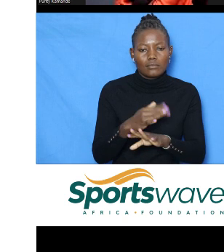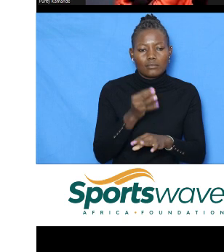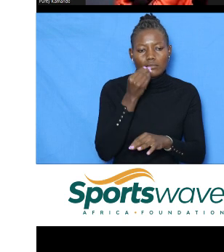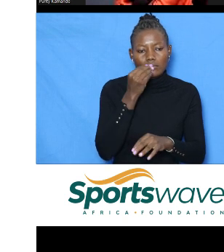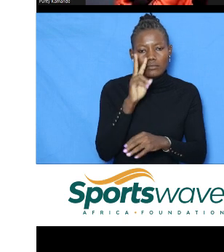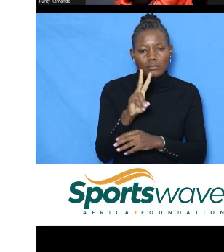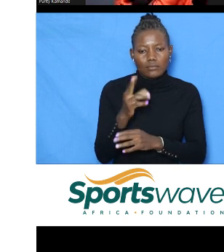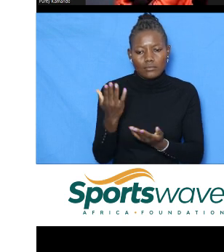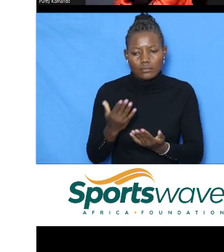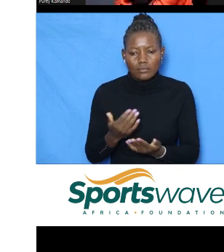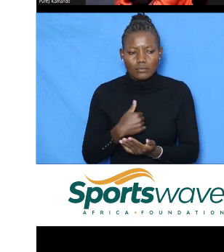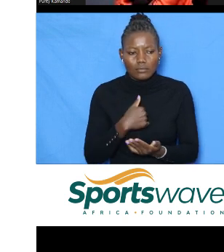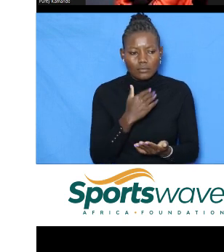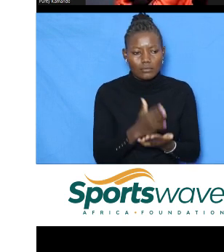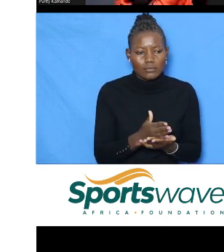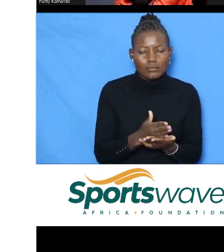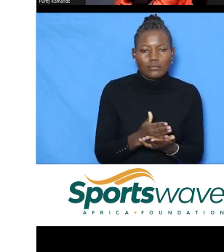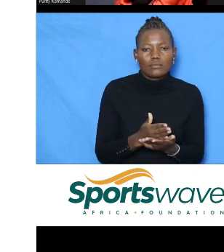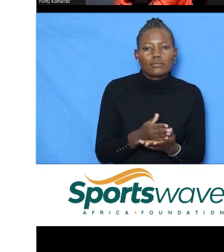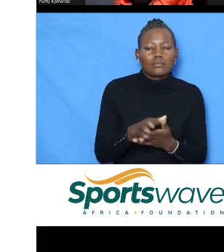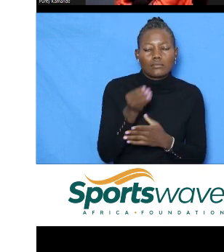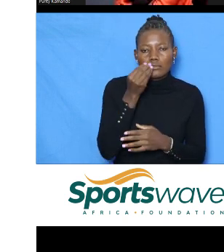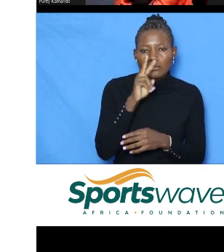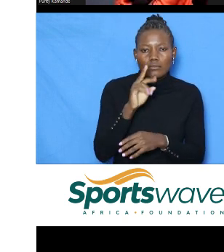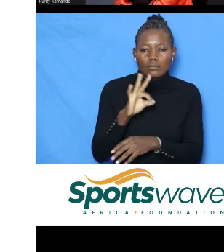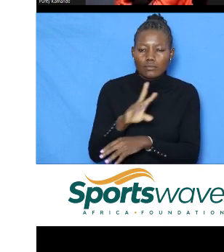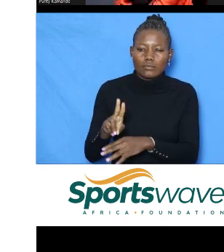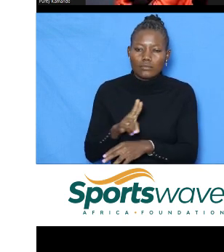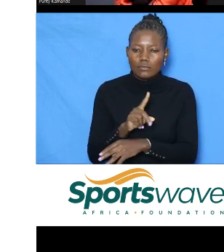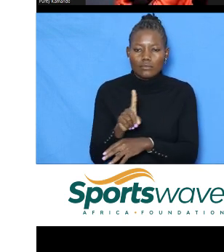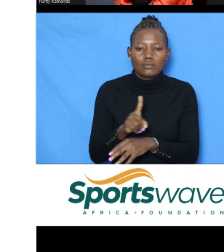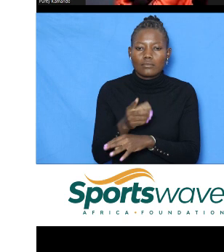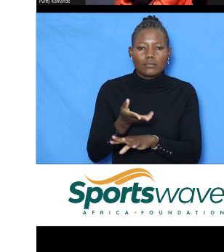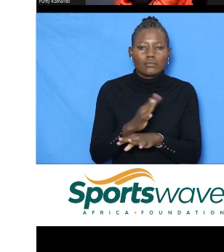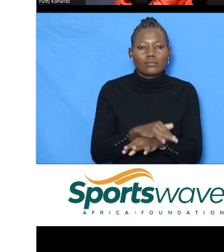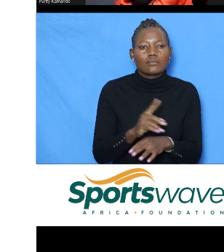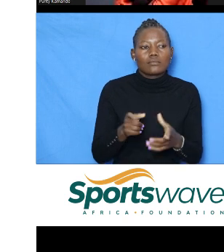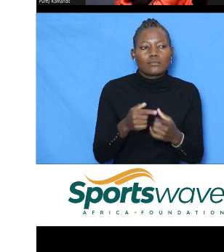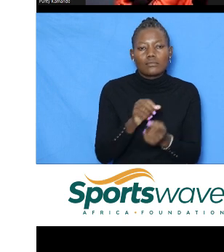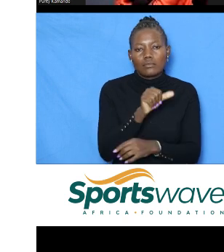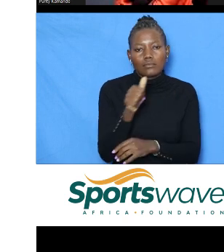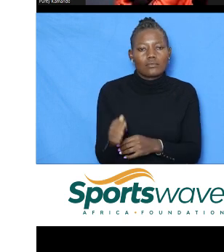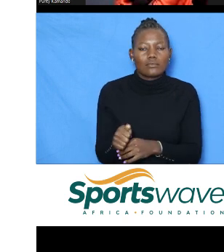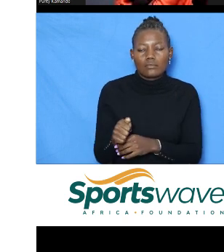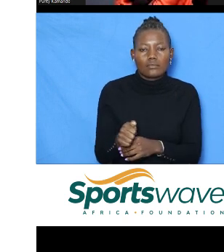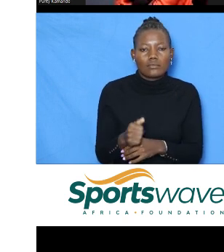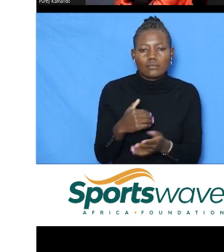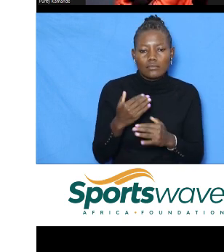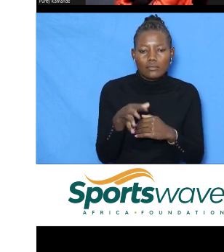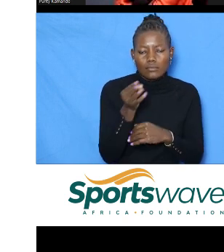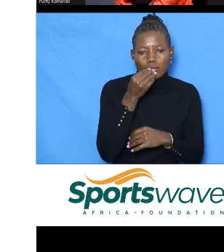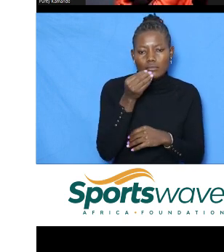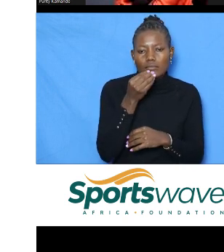the main meal 2 to 3 hours before, then they have another sort of a pre-game snack. This where you could